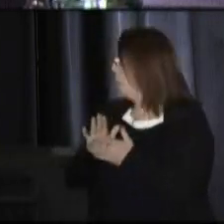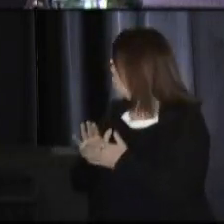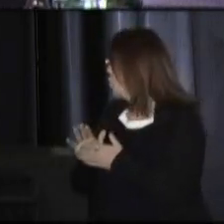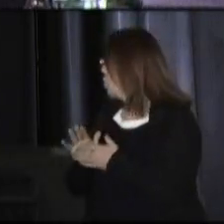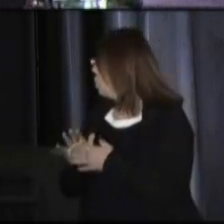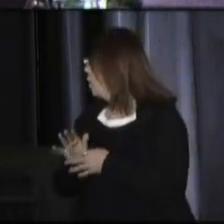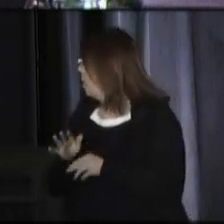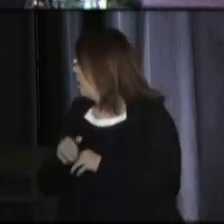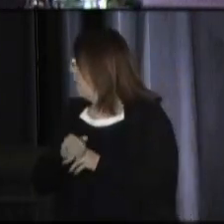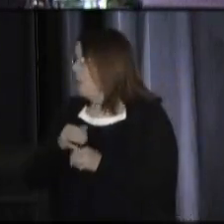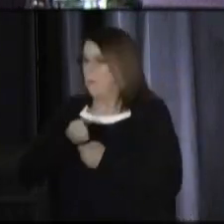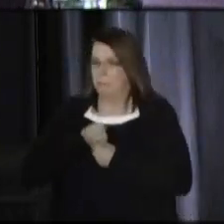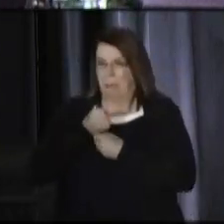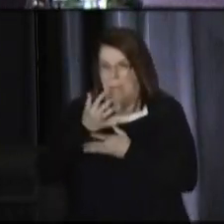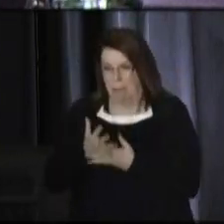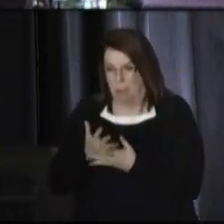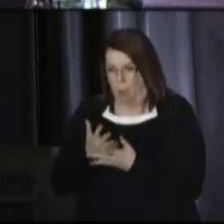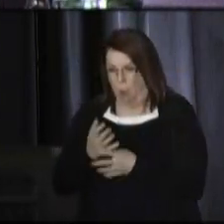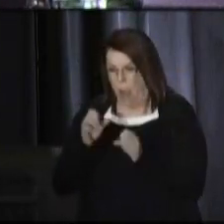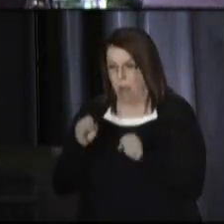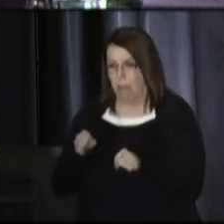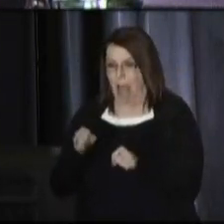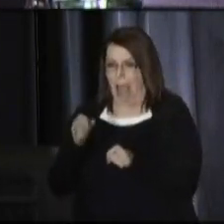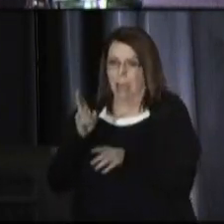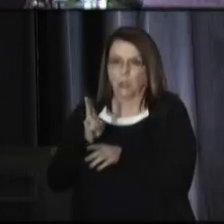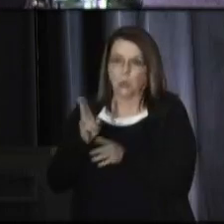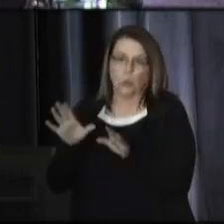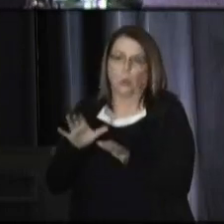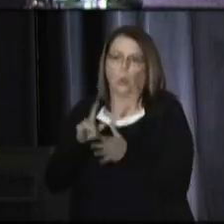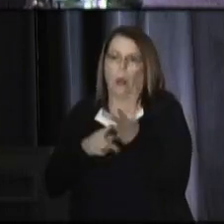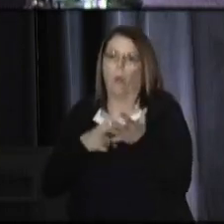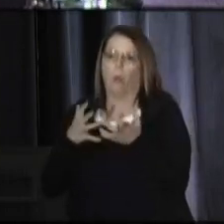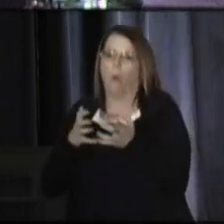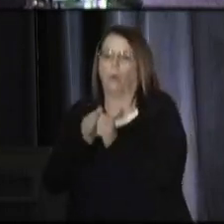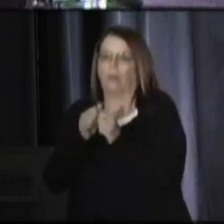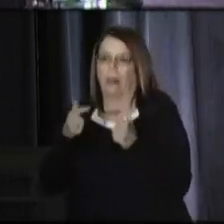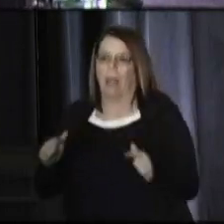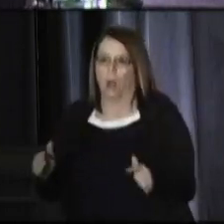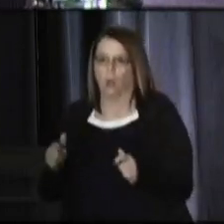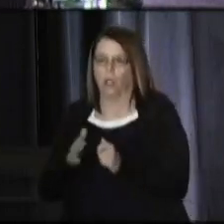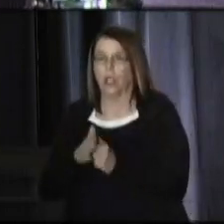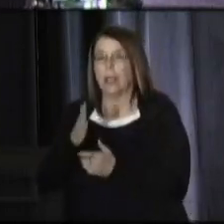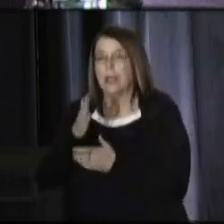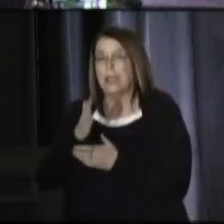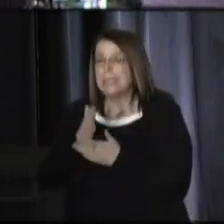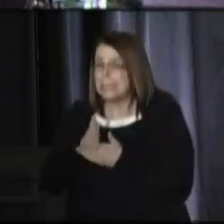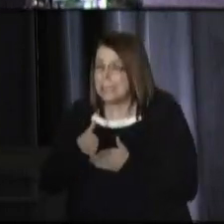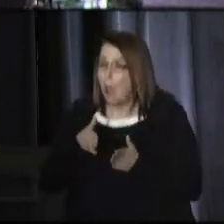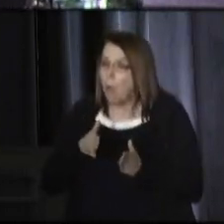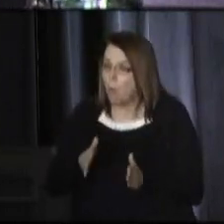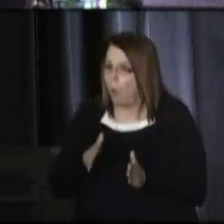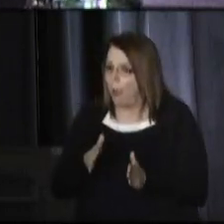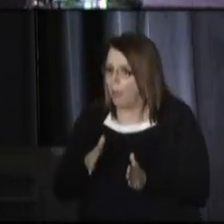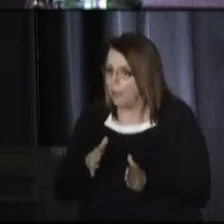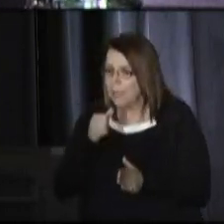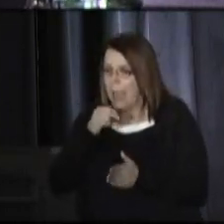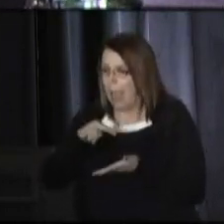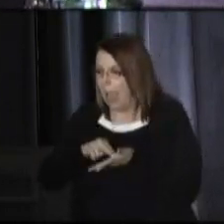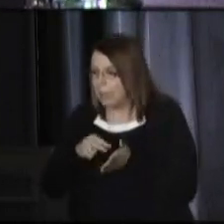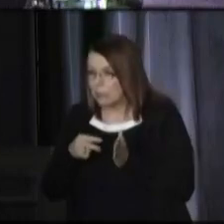and ancestral DNA. Your poem, Patrick, you're talking about the mushrooms. So my